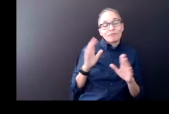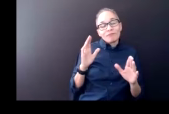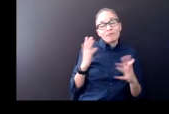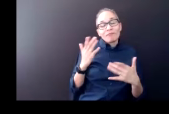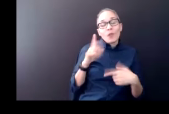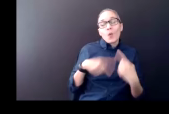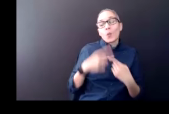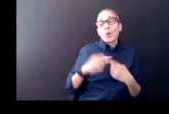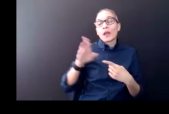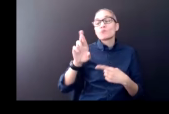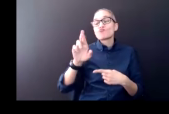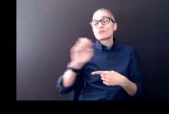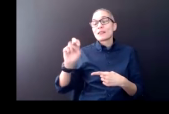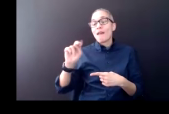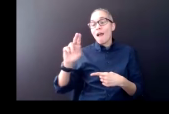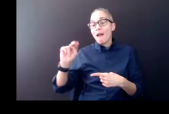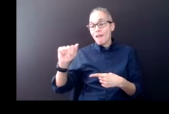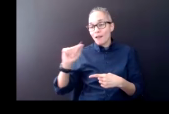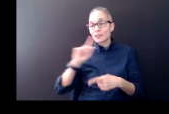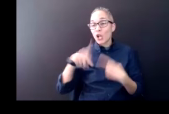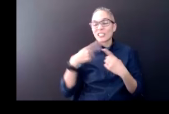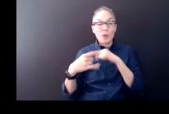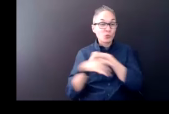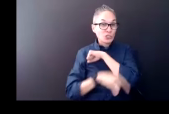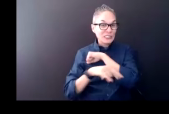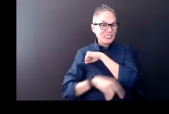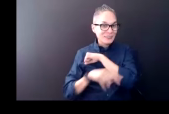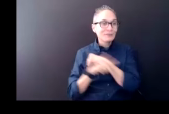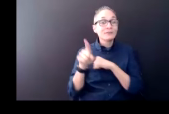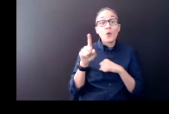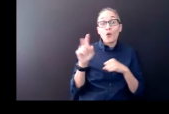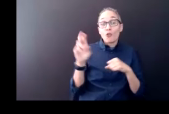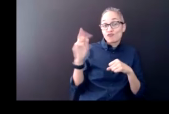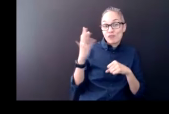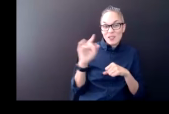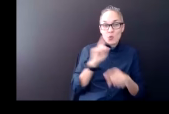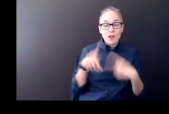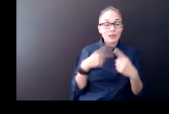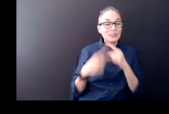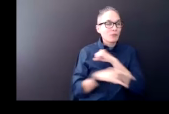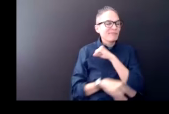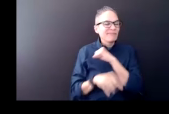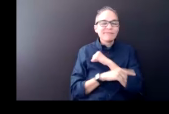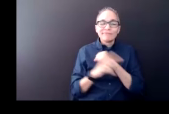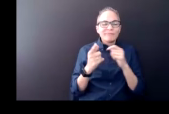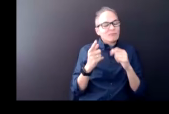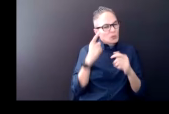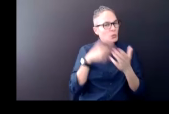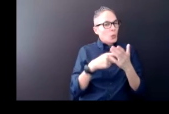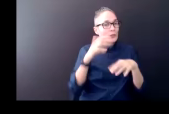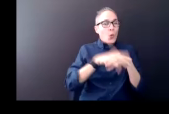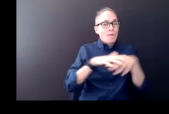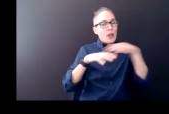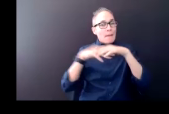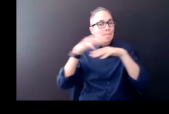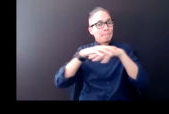when Breanna talked about cheating, I noticed that, and as we talked, even when Rio jumps in, like a lot of this is a lot of overlap, right? So